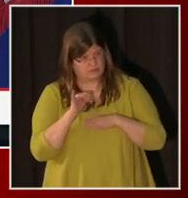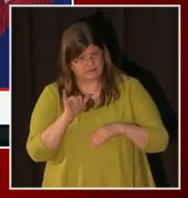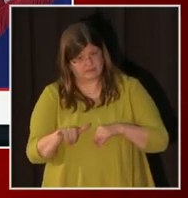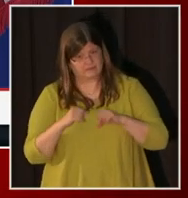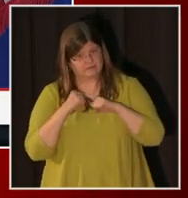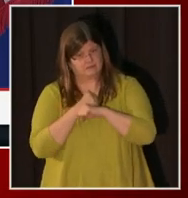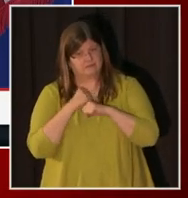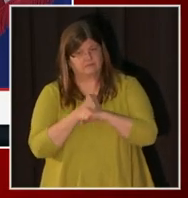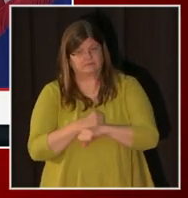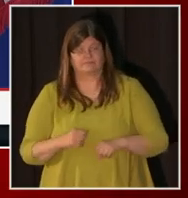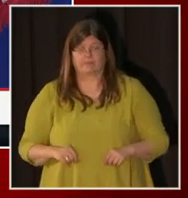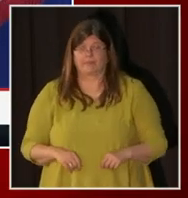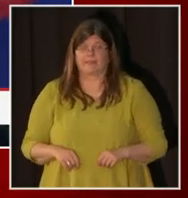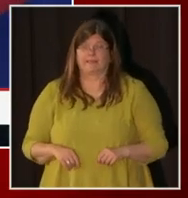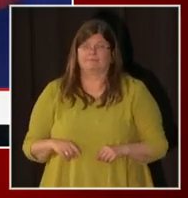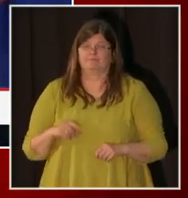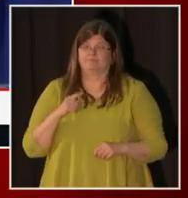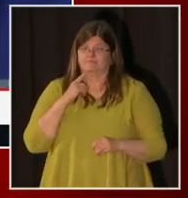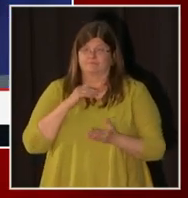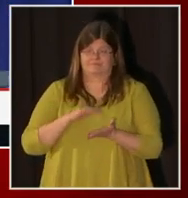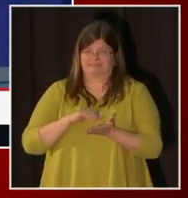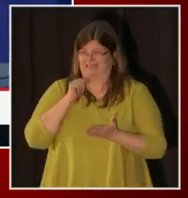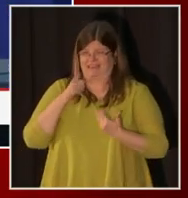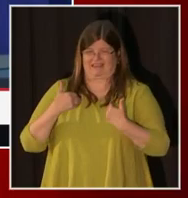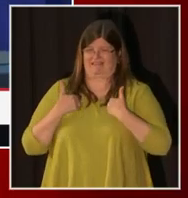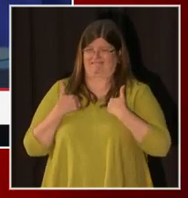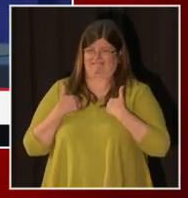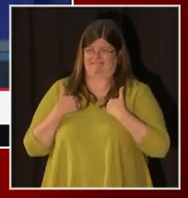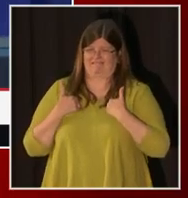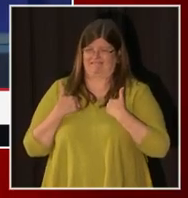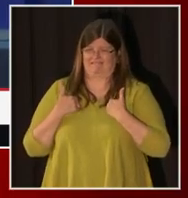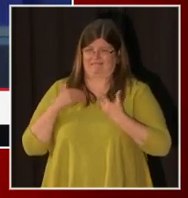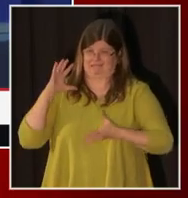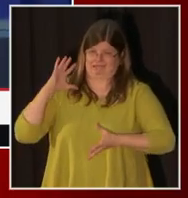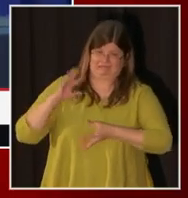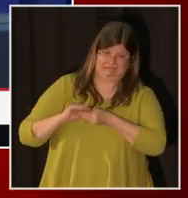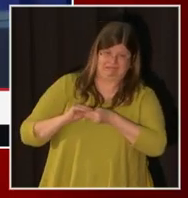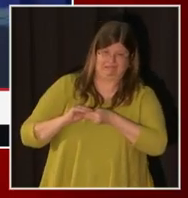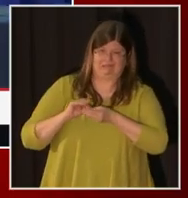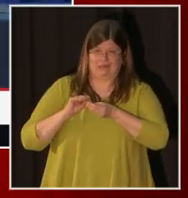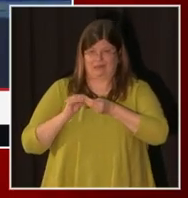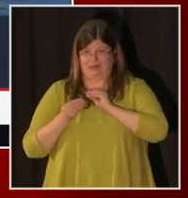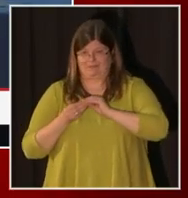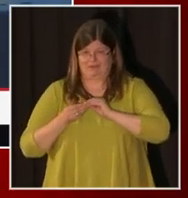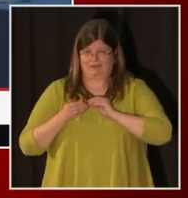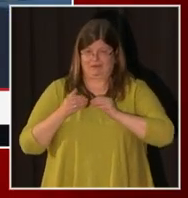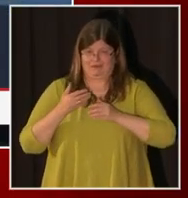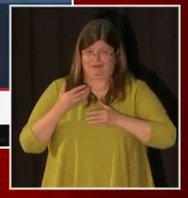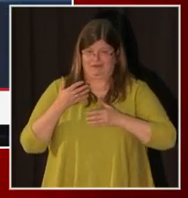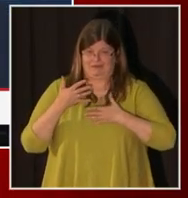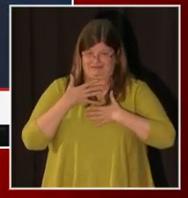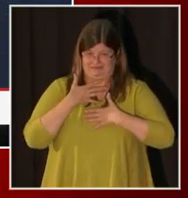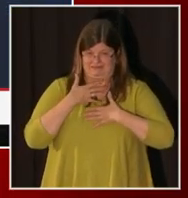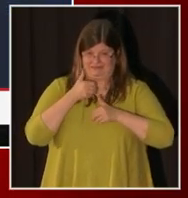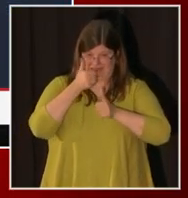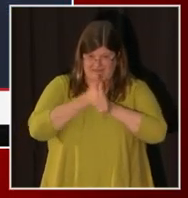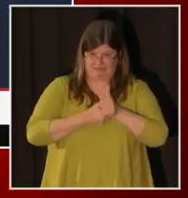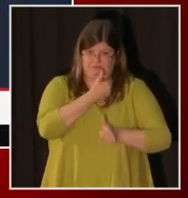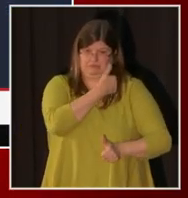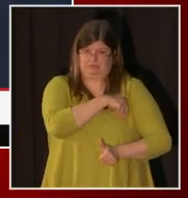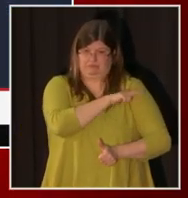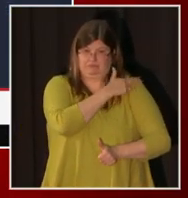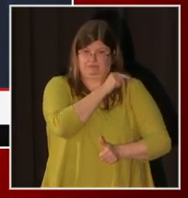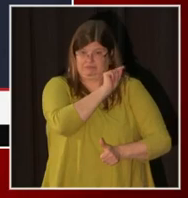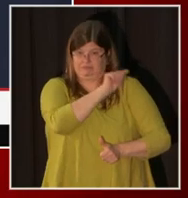I don't have with me the actual number of ventilators in each hospital, because I think that's what you're asking me, like how many ventilators are